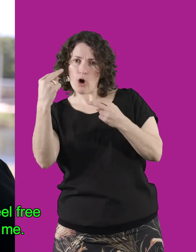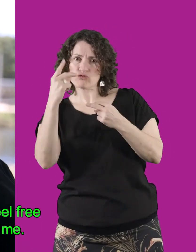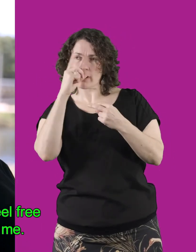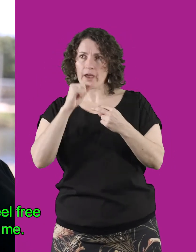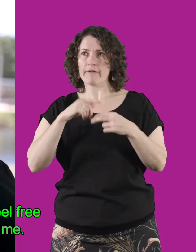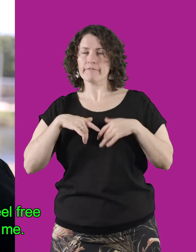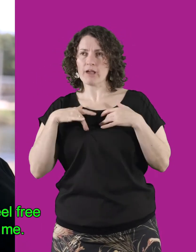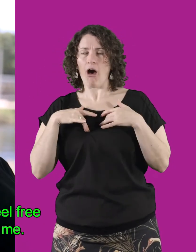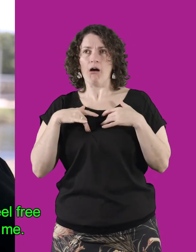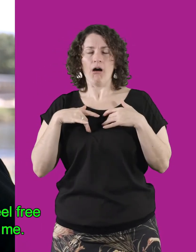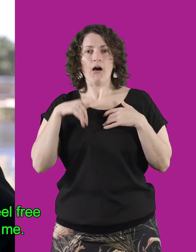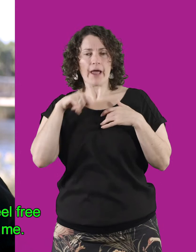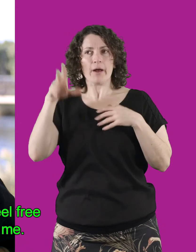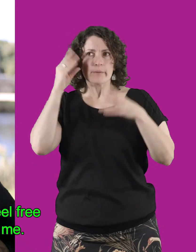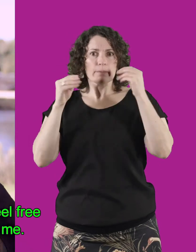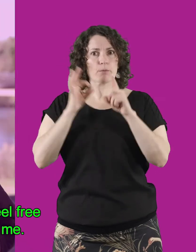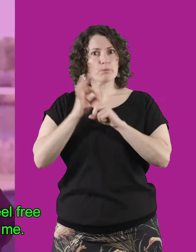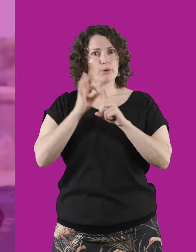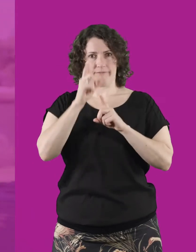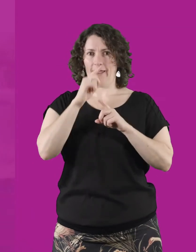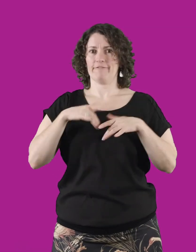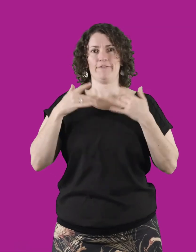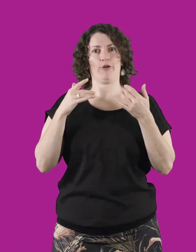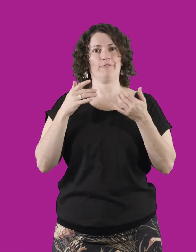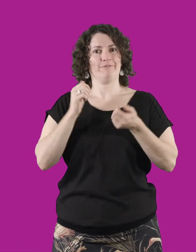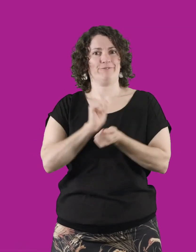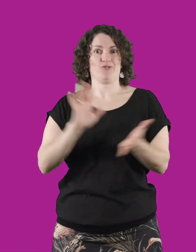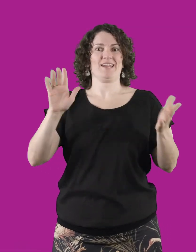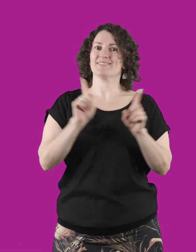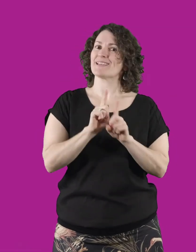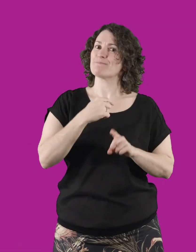feel free as a bird, like me.